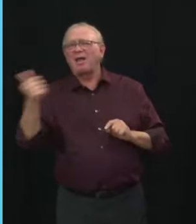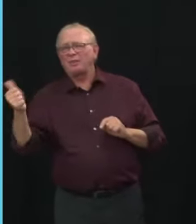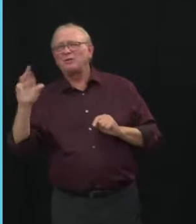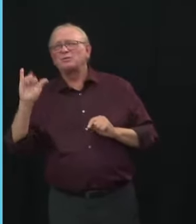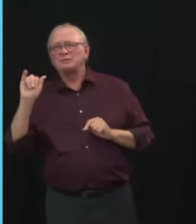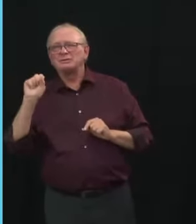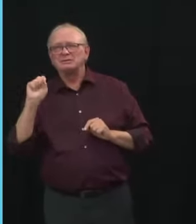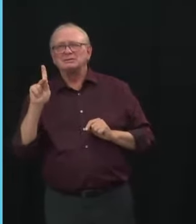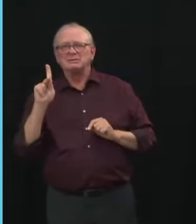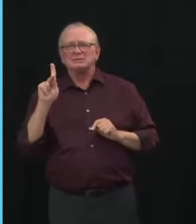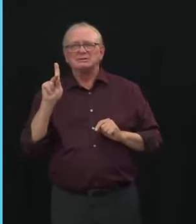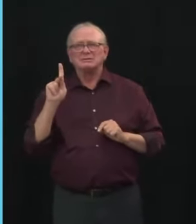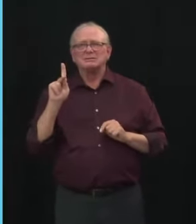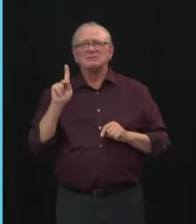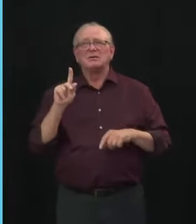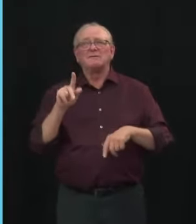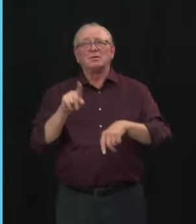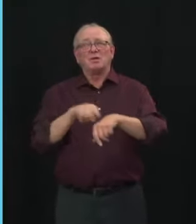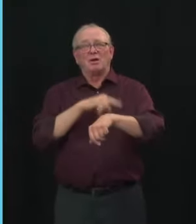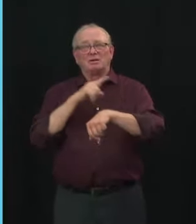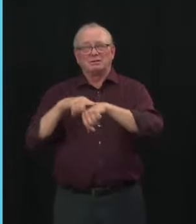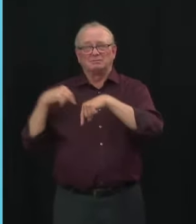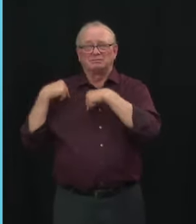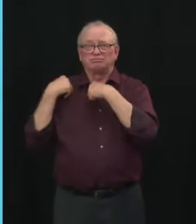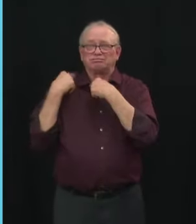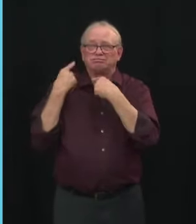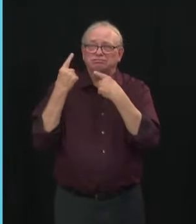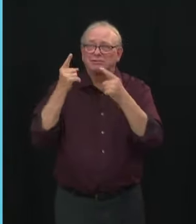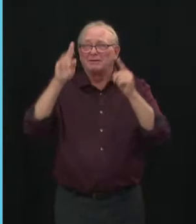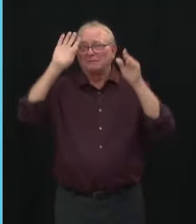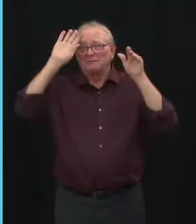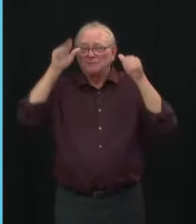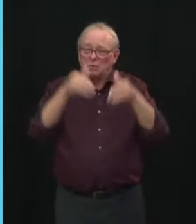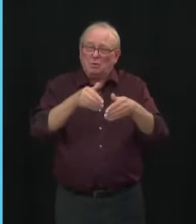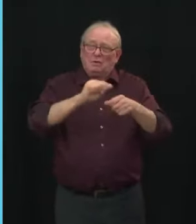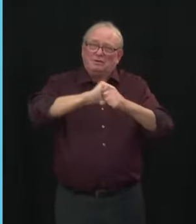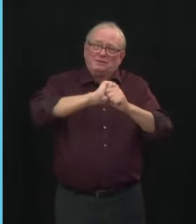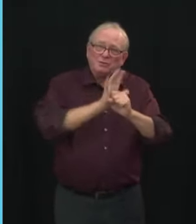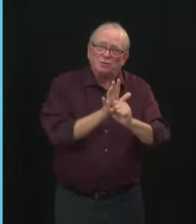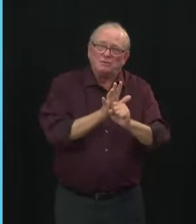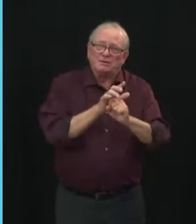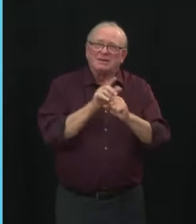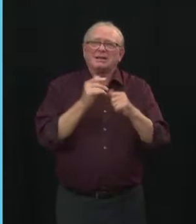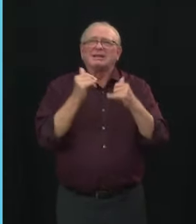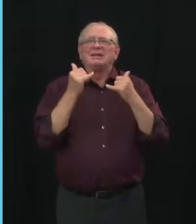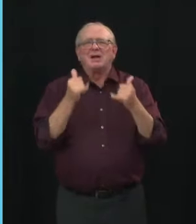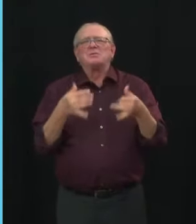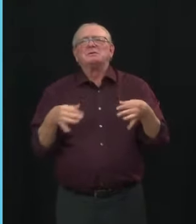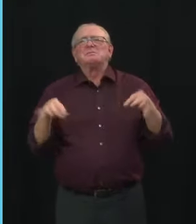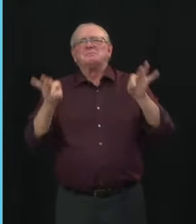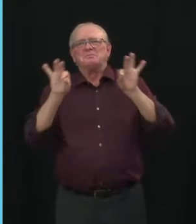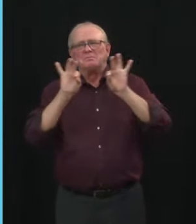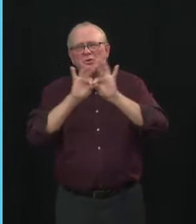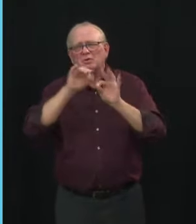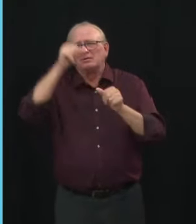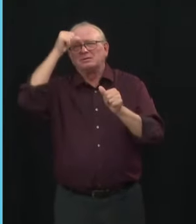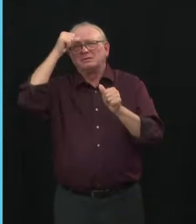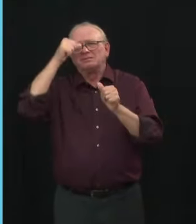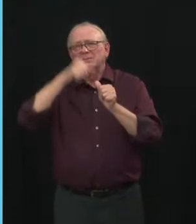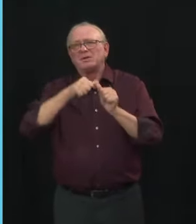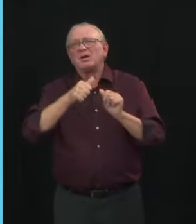long time, and yet now our context is different. It's important to remember this also as we try to balance the